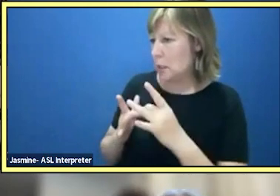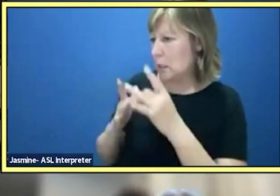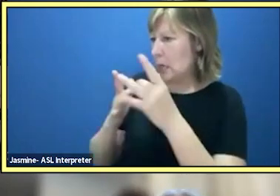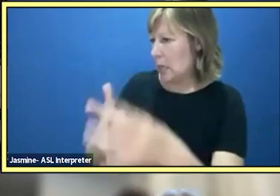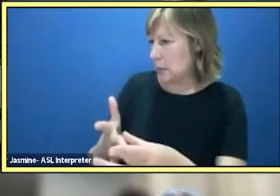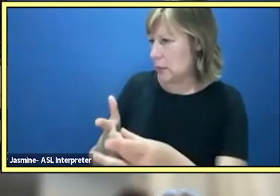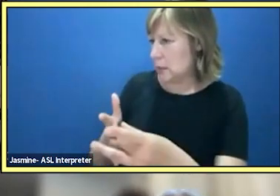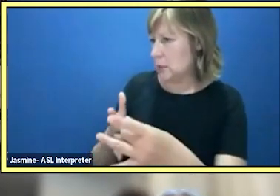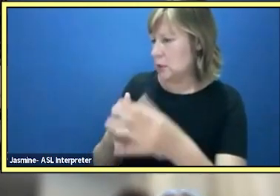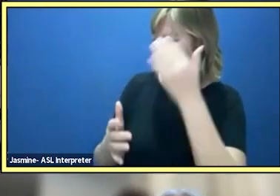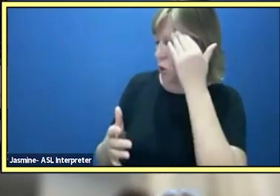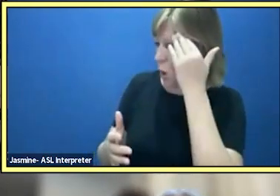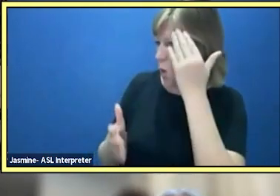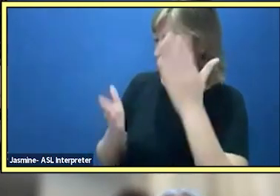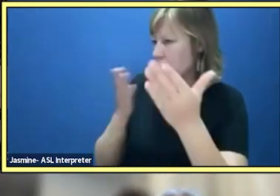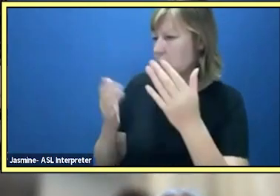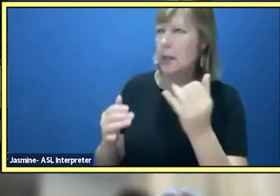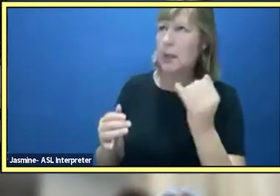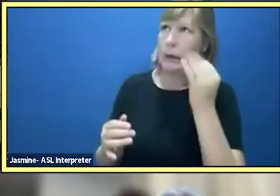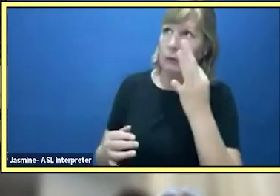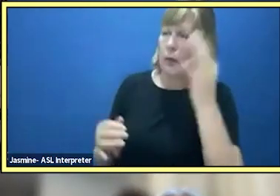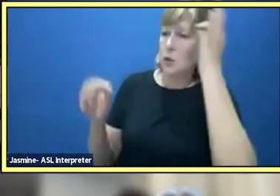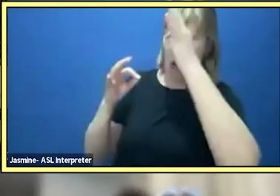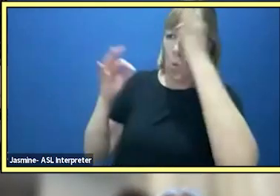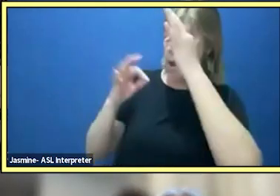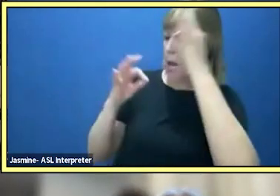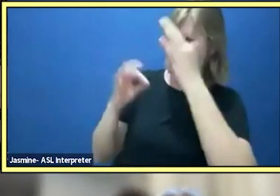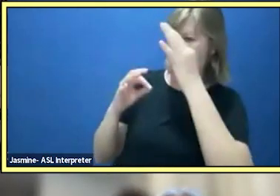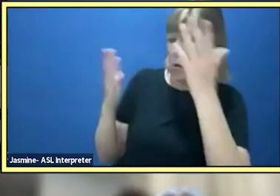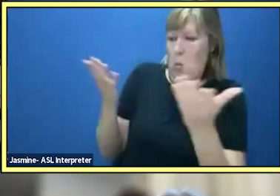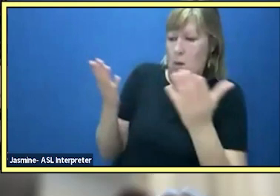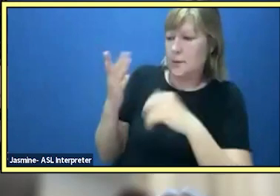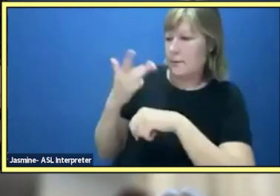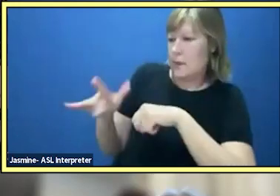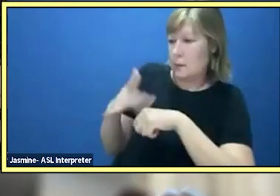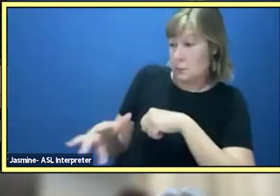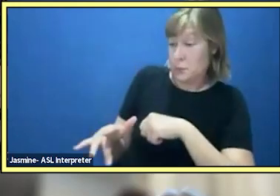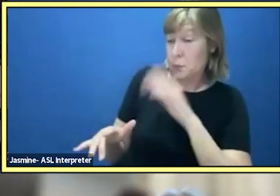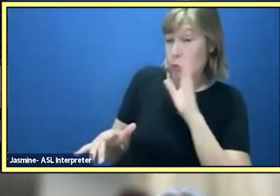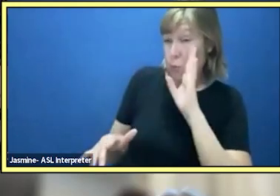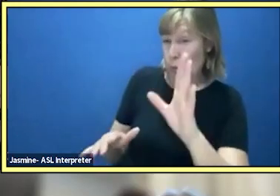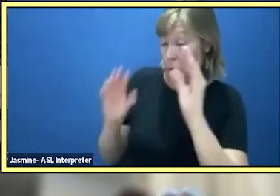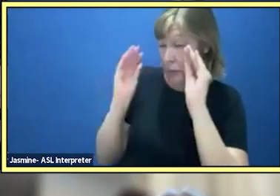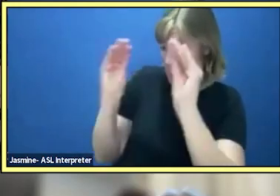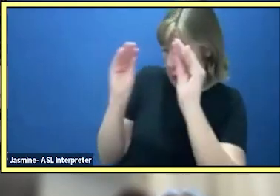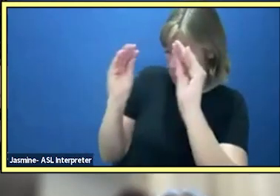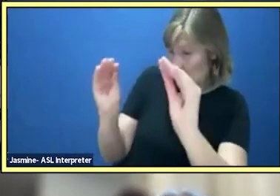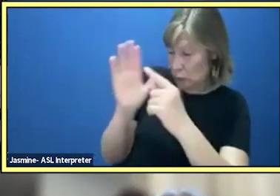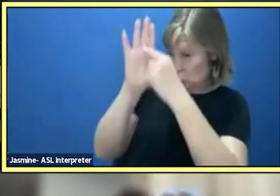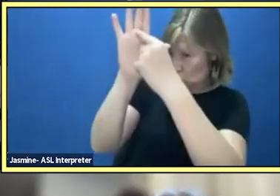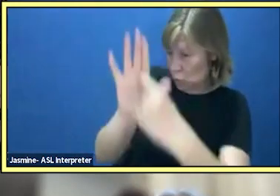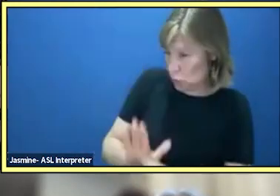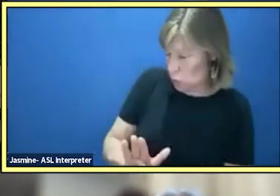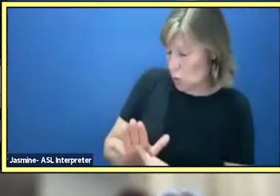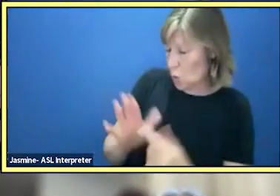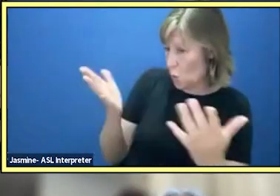of right now, they will be educated on additional things that might be available to individuals in need.